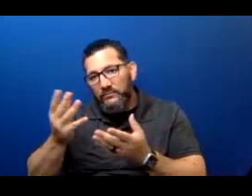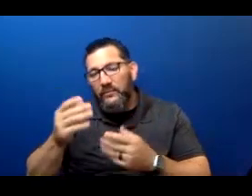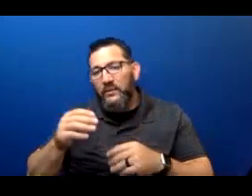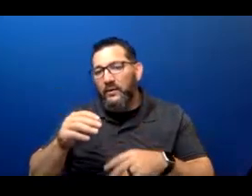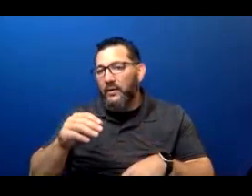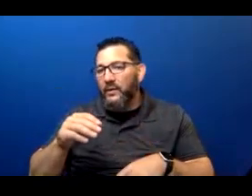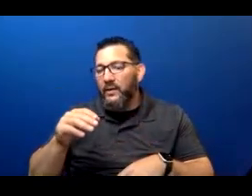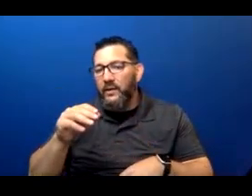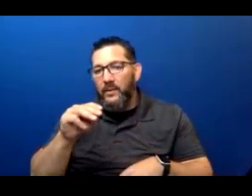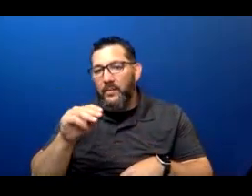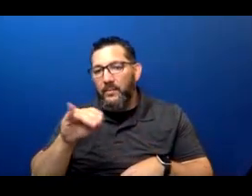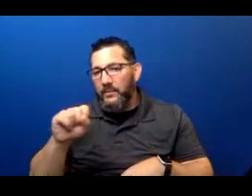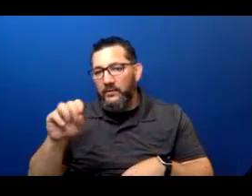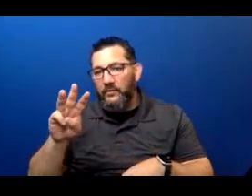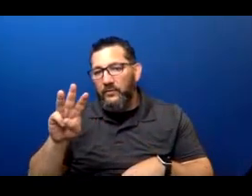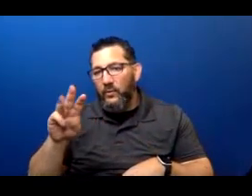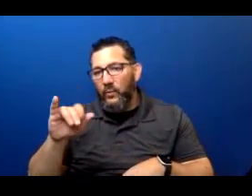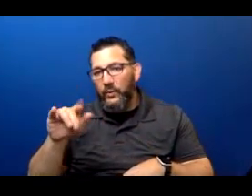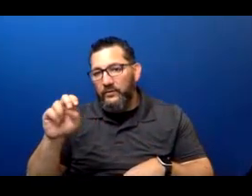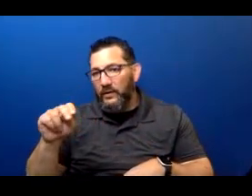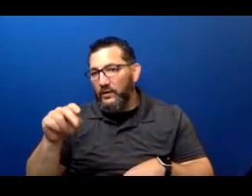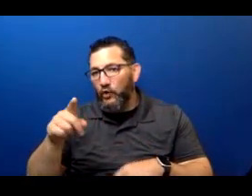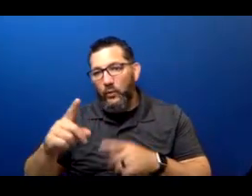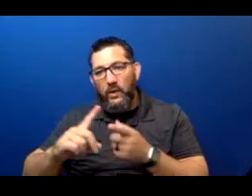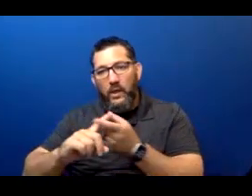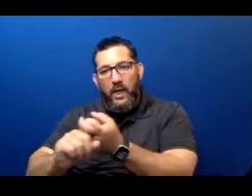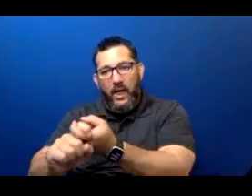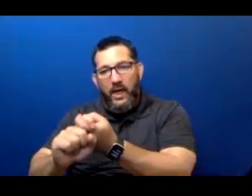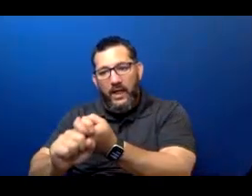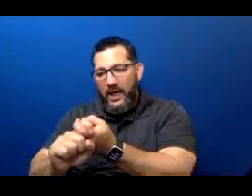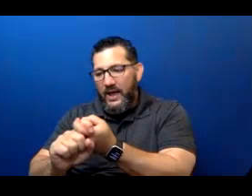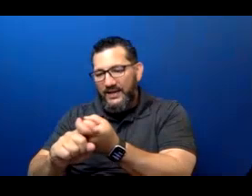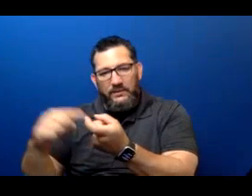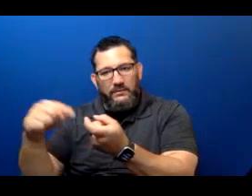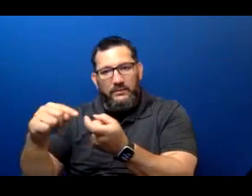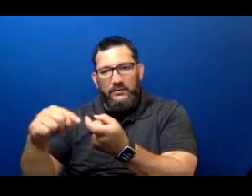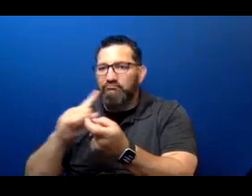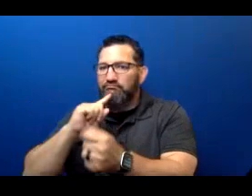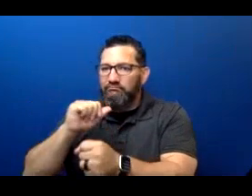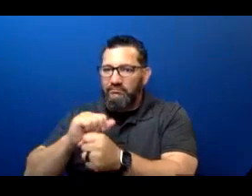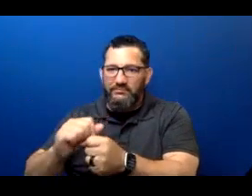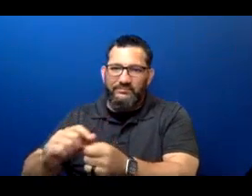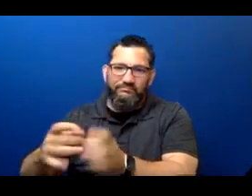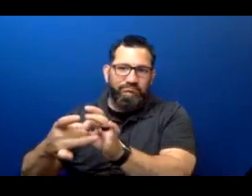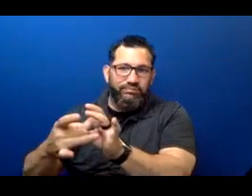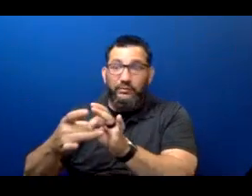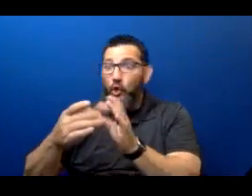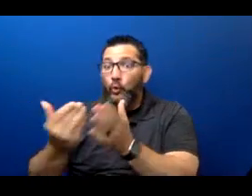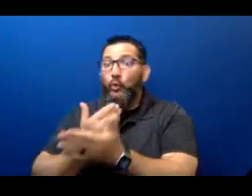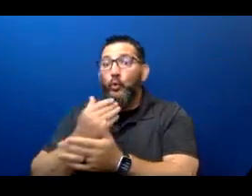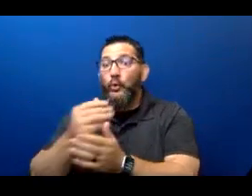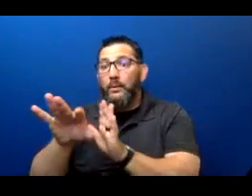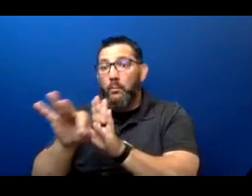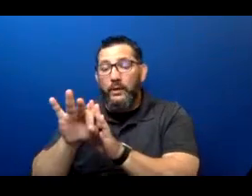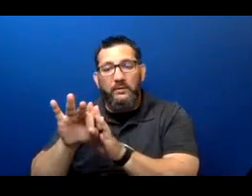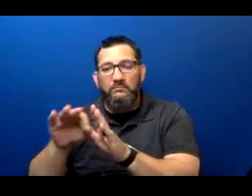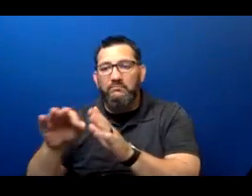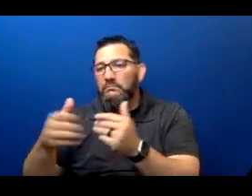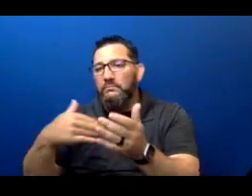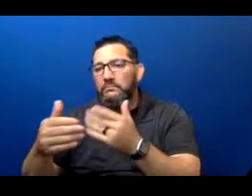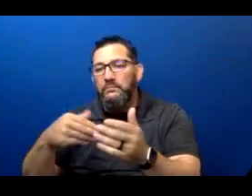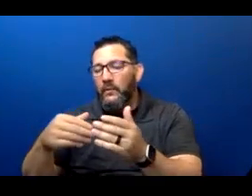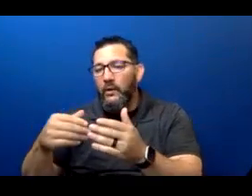an understatement to say that you have been an ally to this office. You're right, you are one of our newer appointees, and you